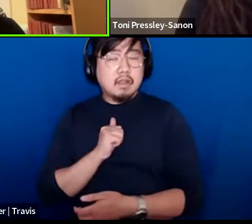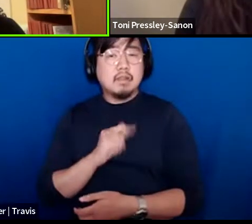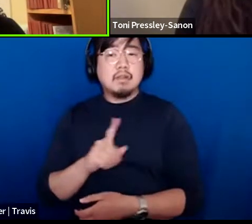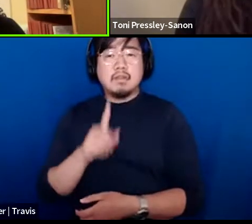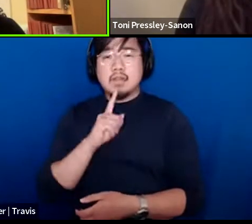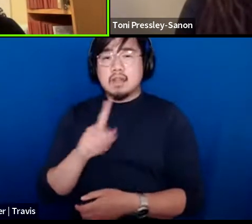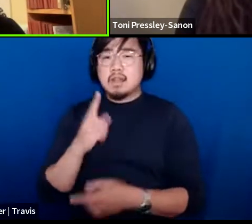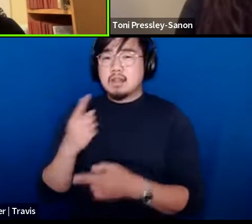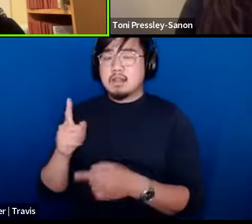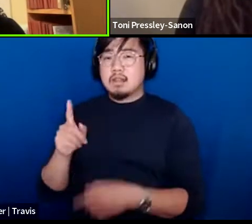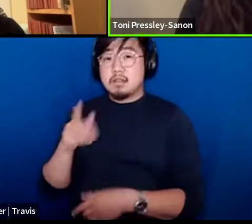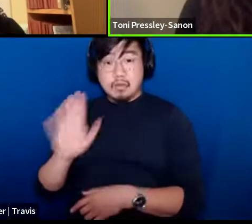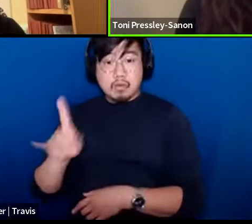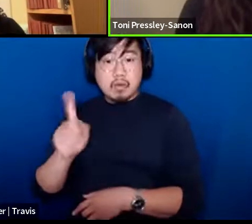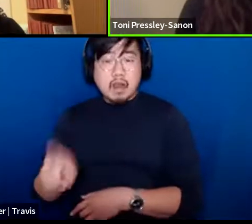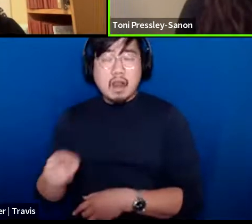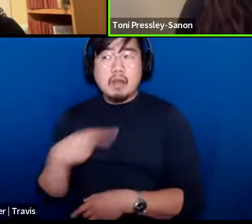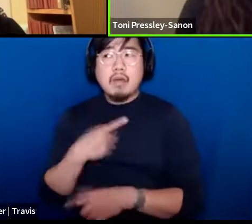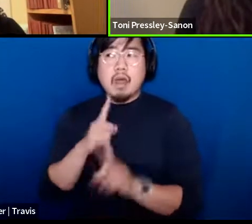parts of that question.